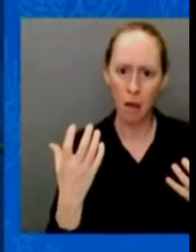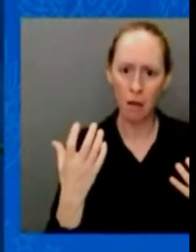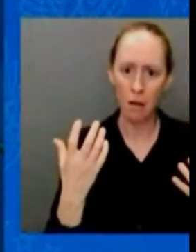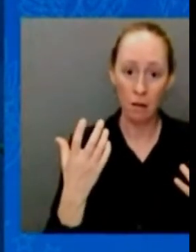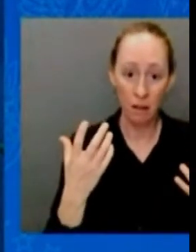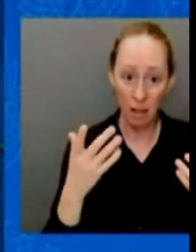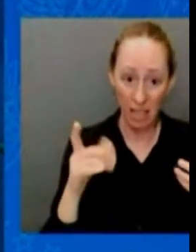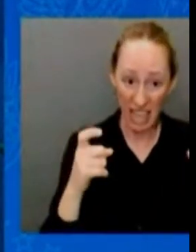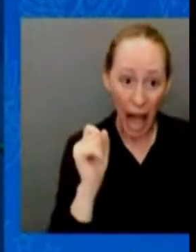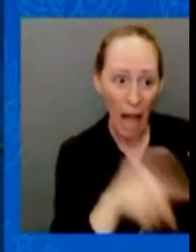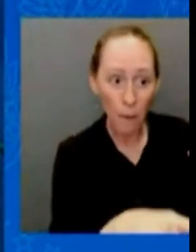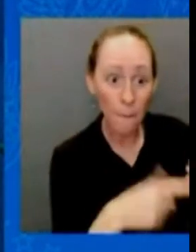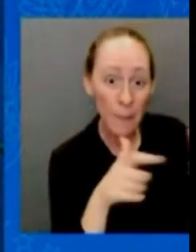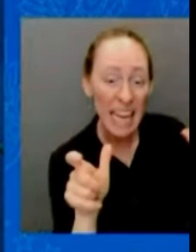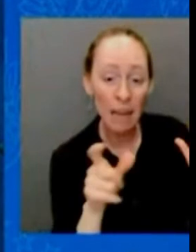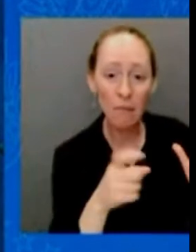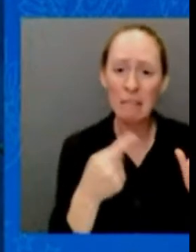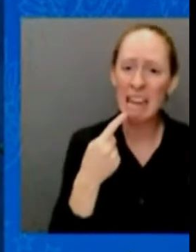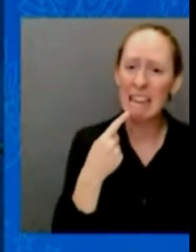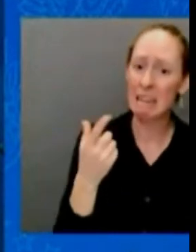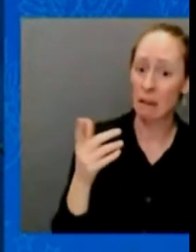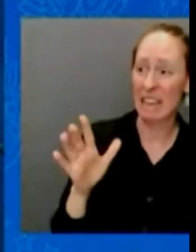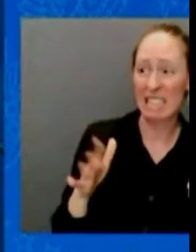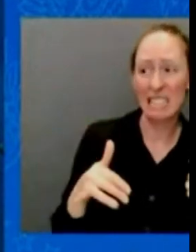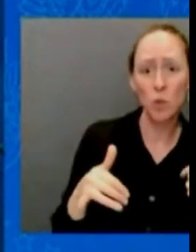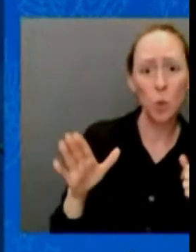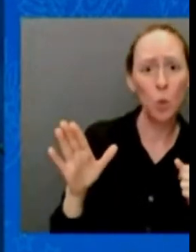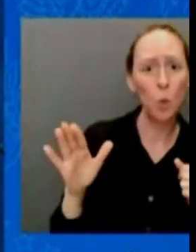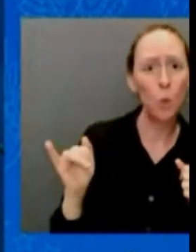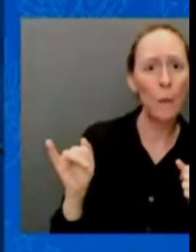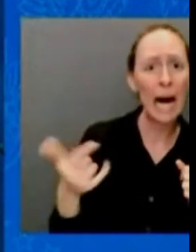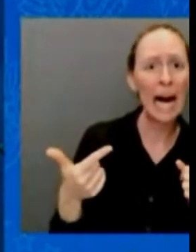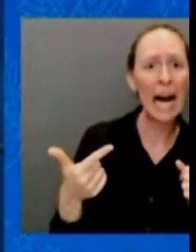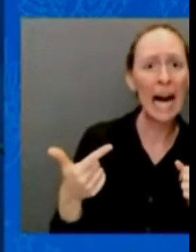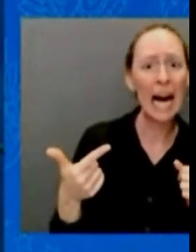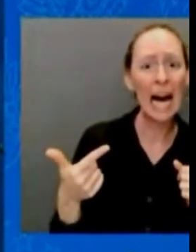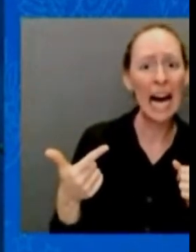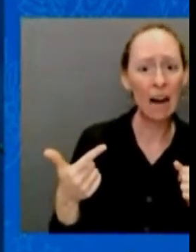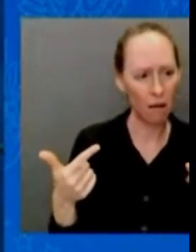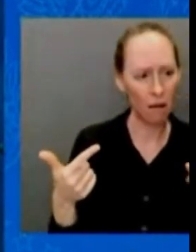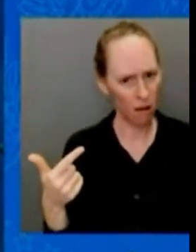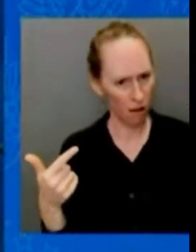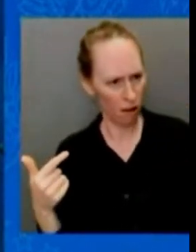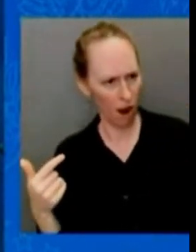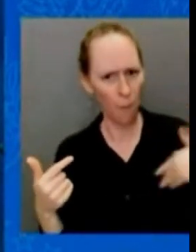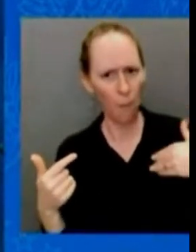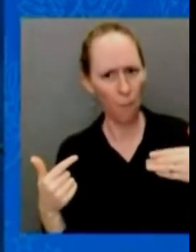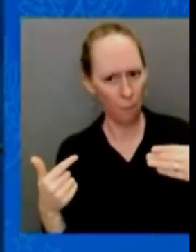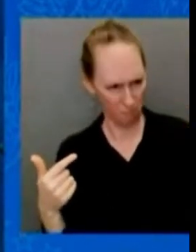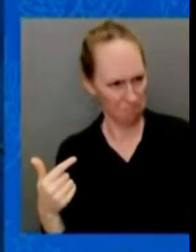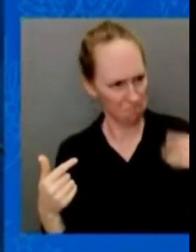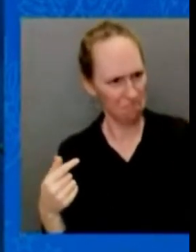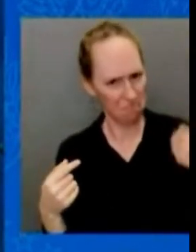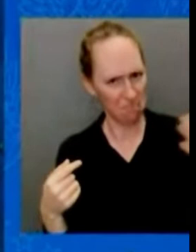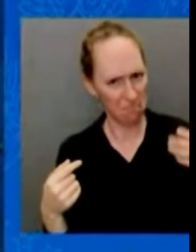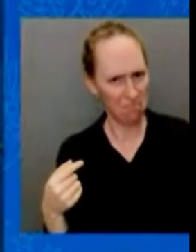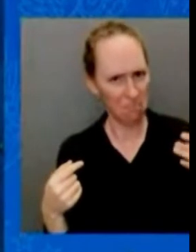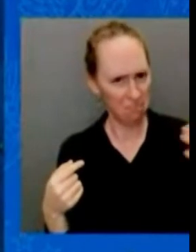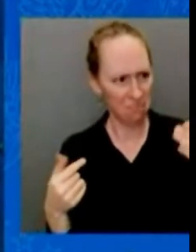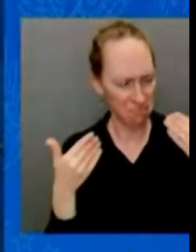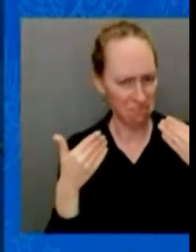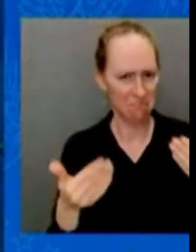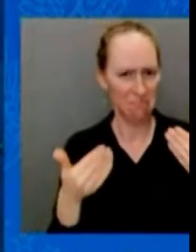this is all about. So we had a meeting. We had a chance to talk about what I knew about upstate, because I'm from